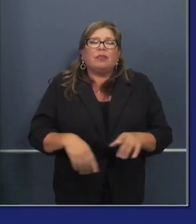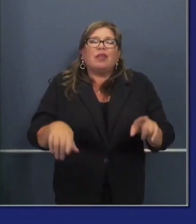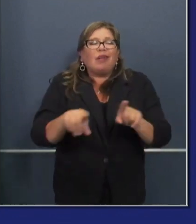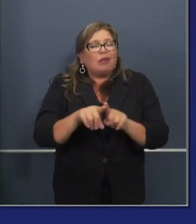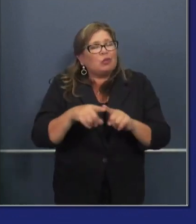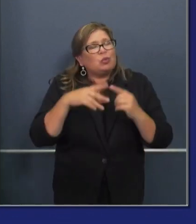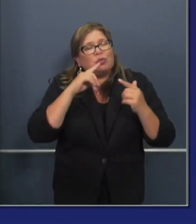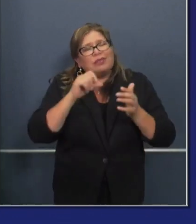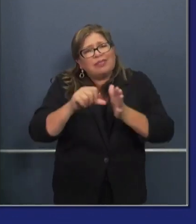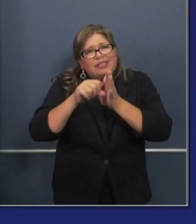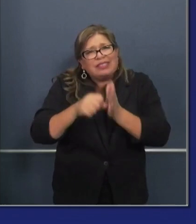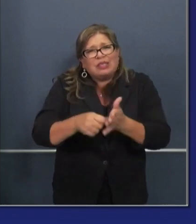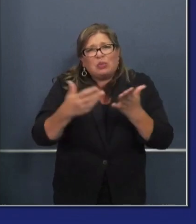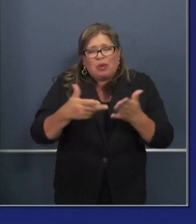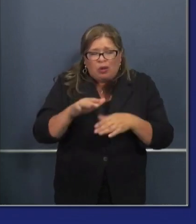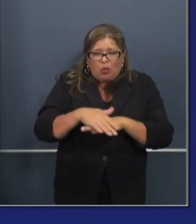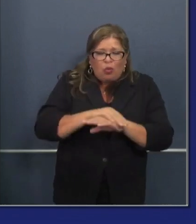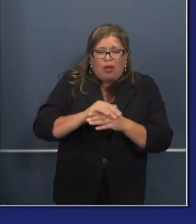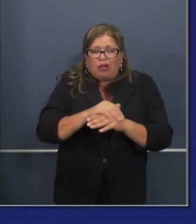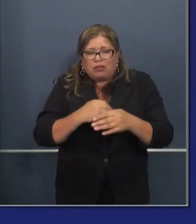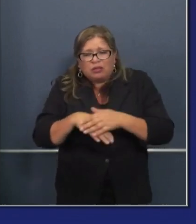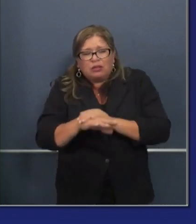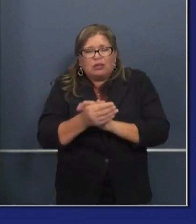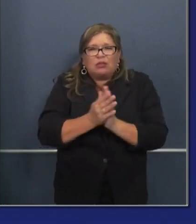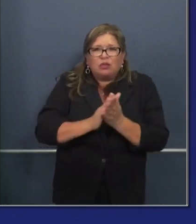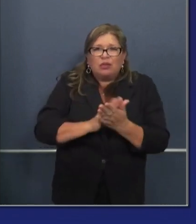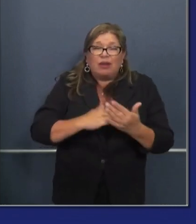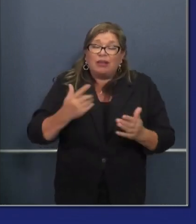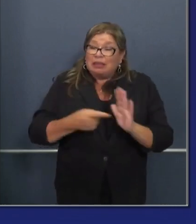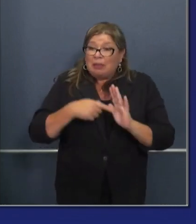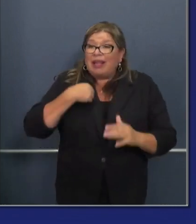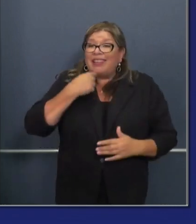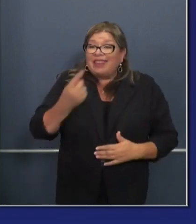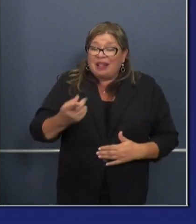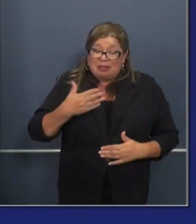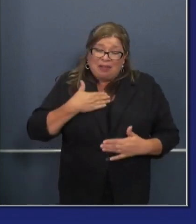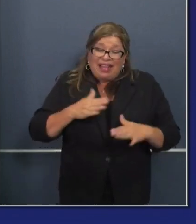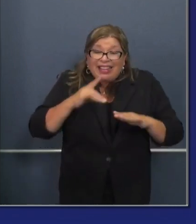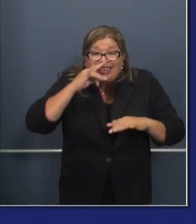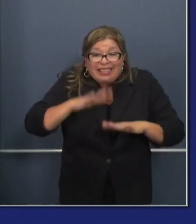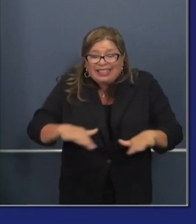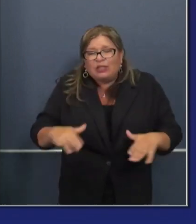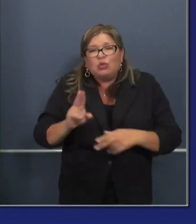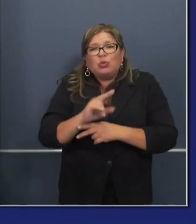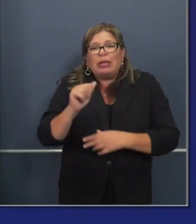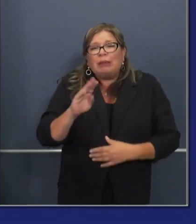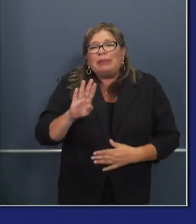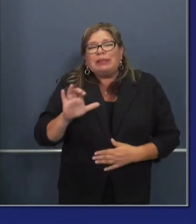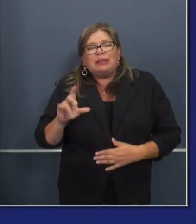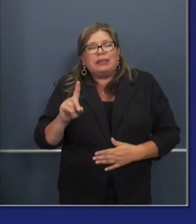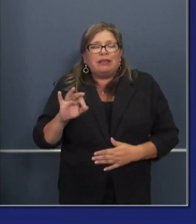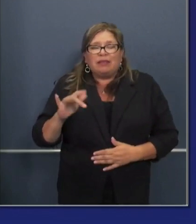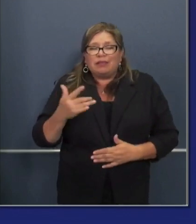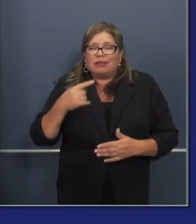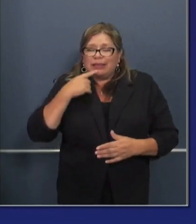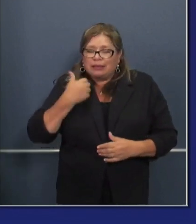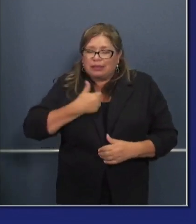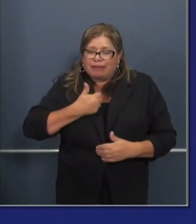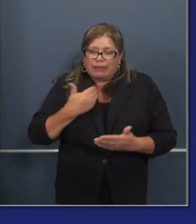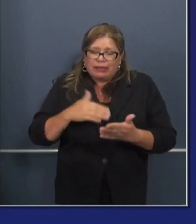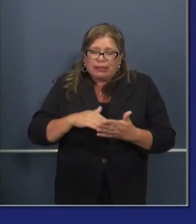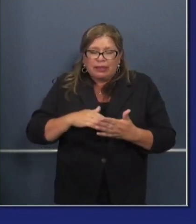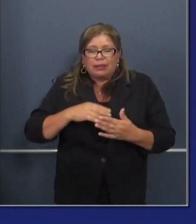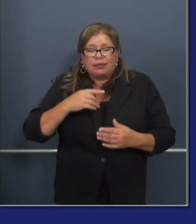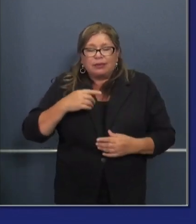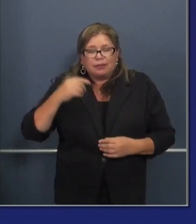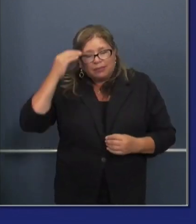least a couple rounds of the ABCs, as I tell my pediatric patients, or long enough that